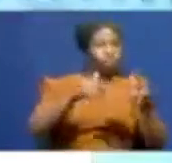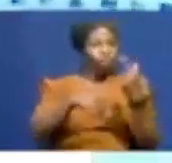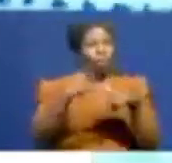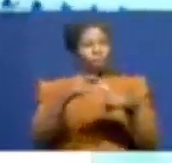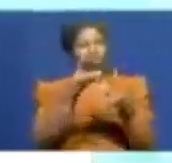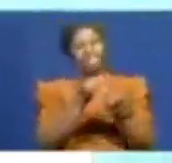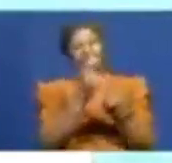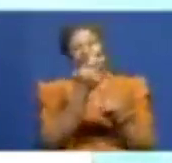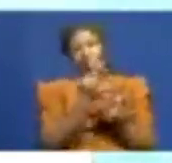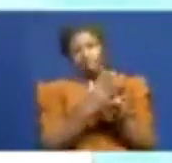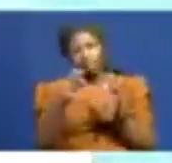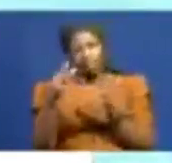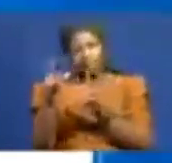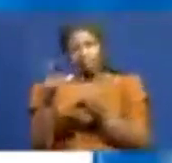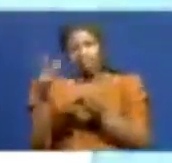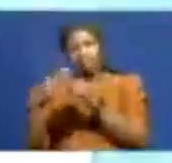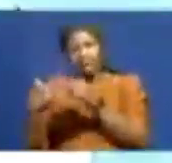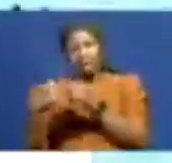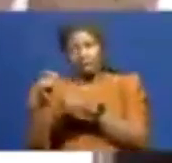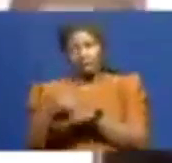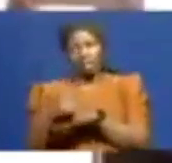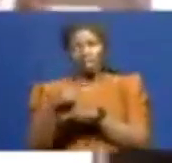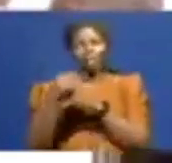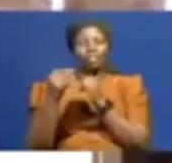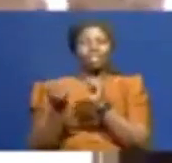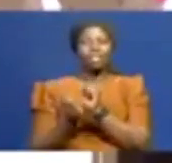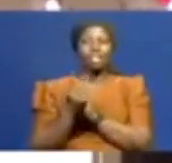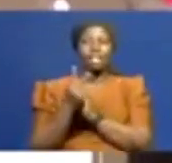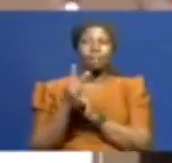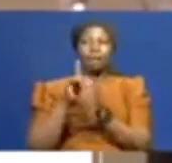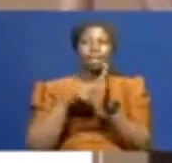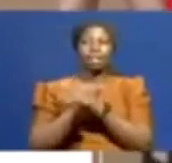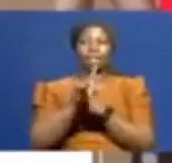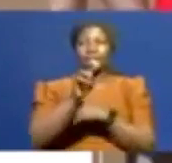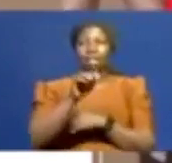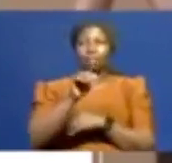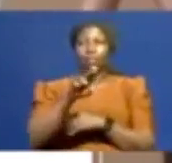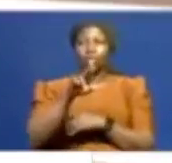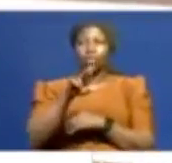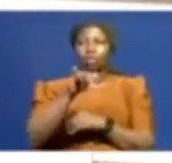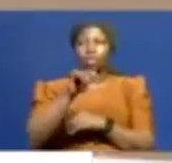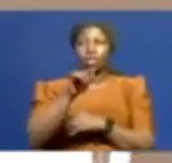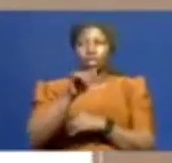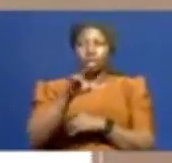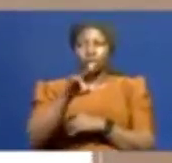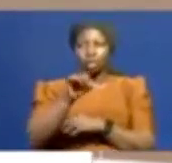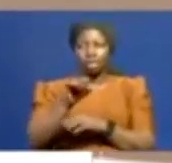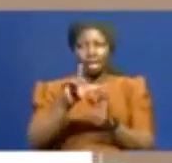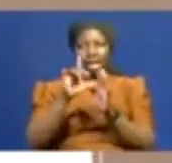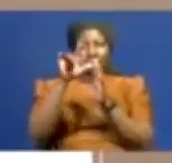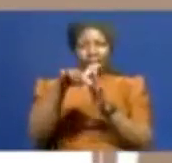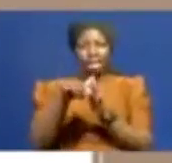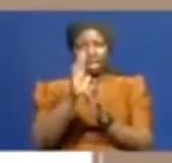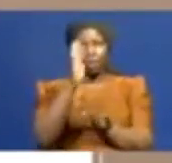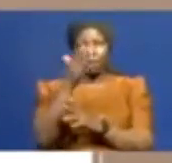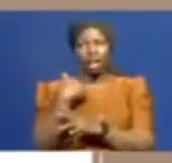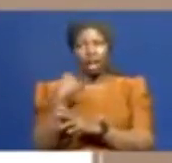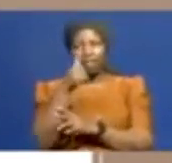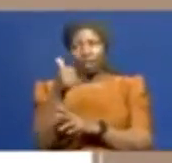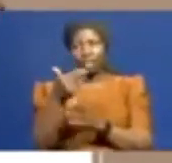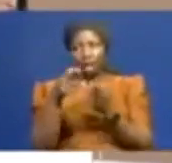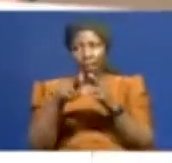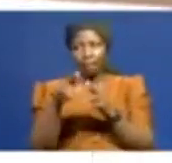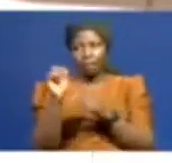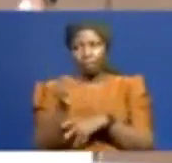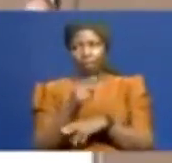tarehe 6 mwezi Disemba nchini Mauritius, na hatimaye mashindano ya uogeleaji duniani yatakayoandaliwa mwezi Februari mwaka